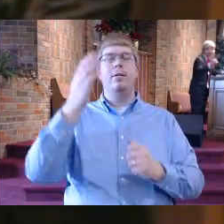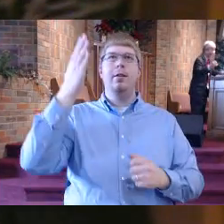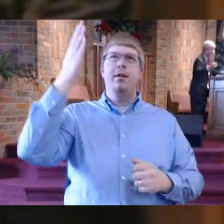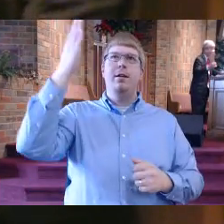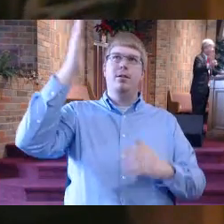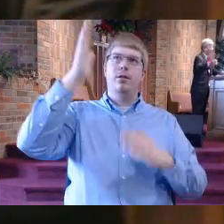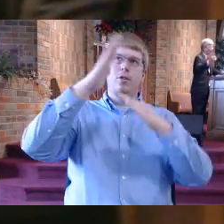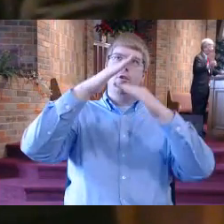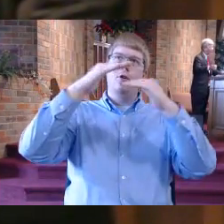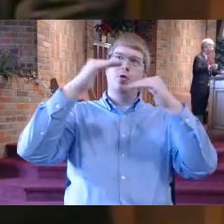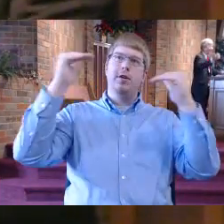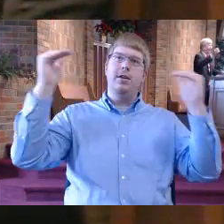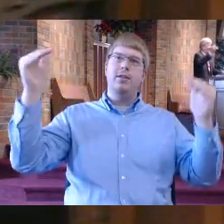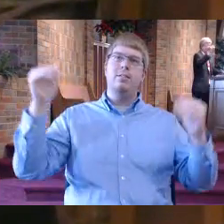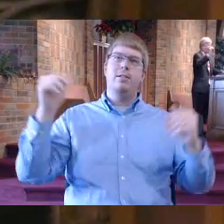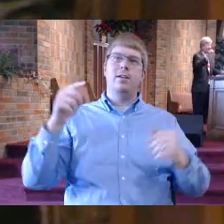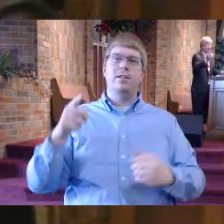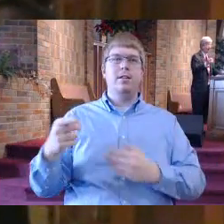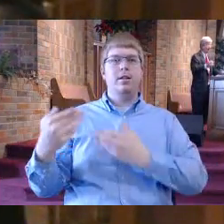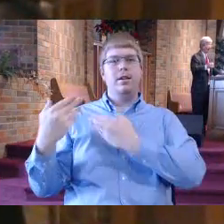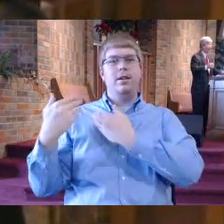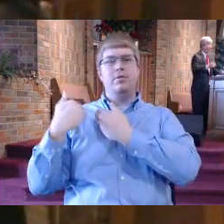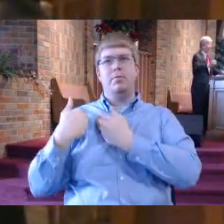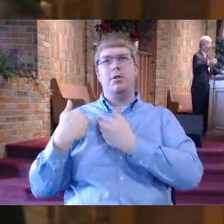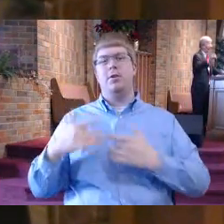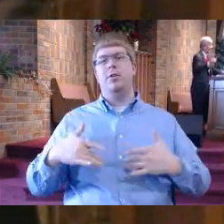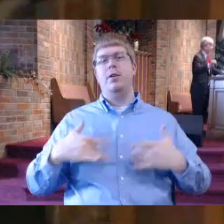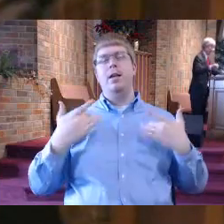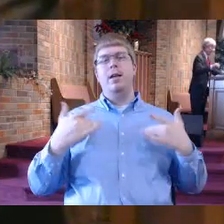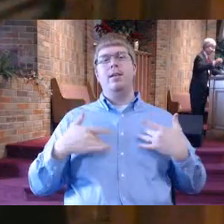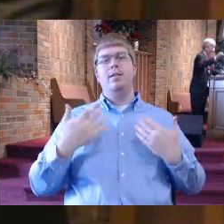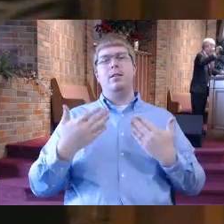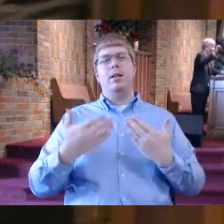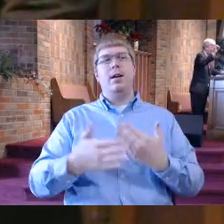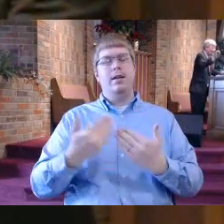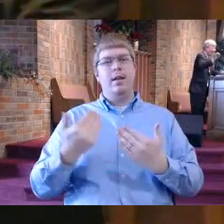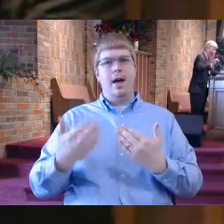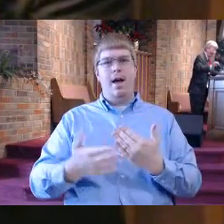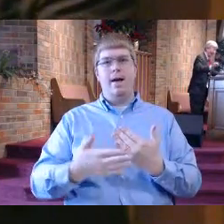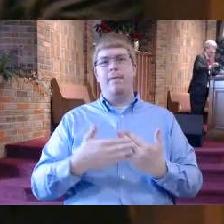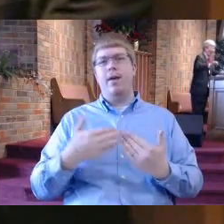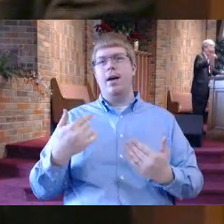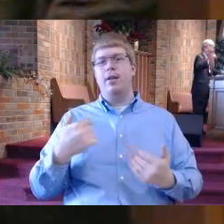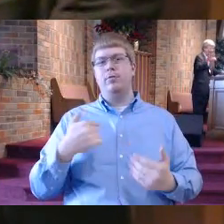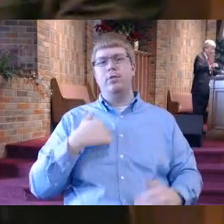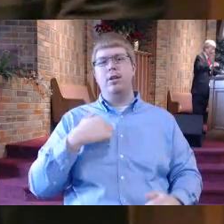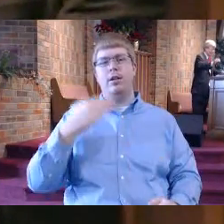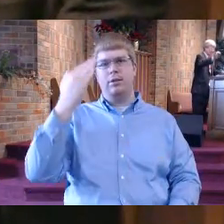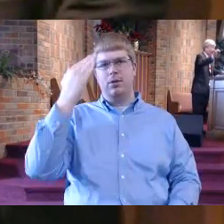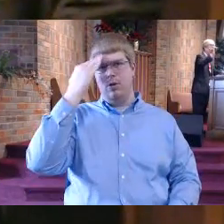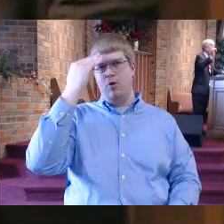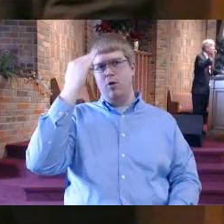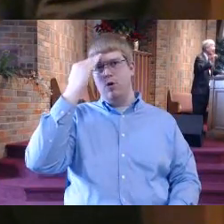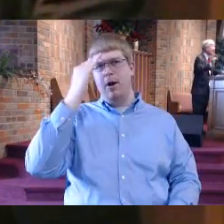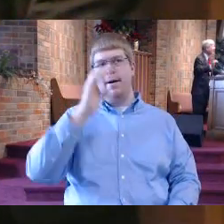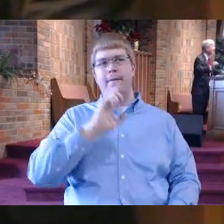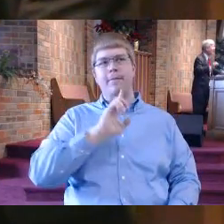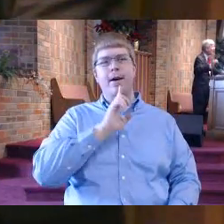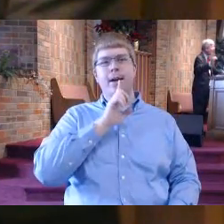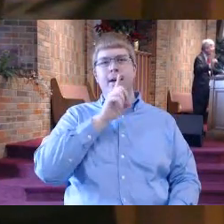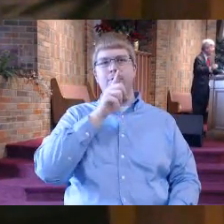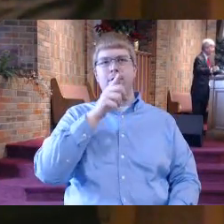above. His yoke is easy, His burden is light. I found His soul,